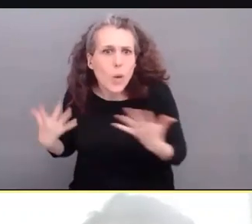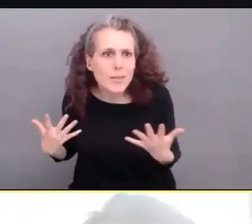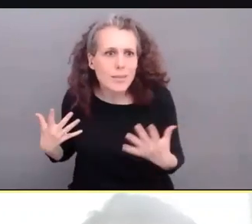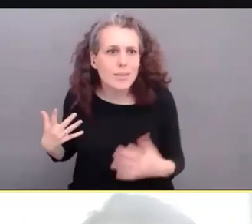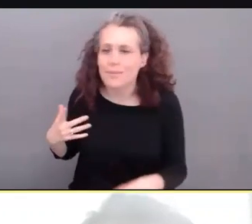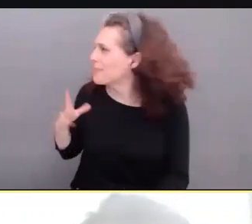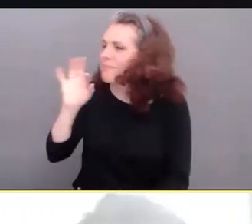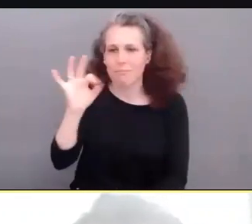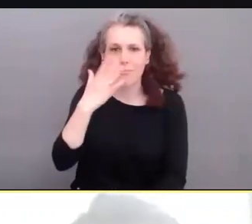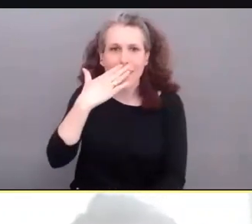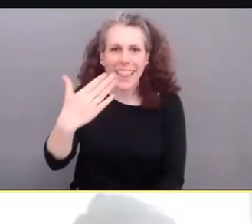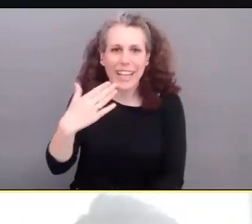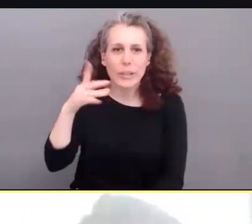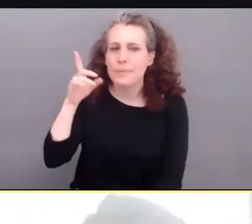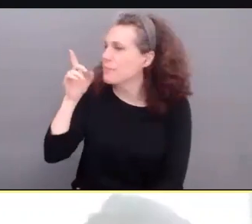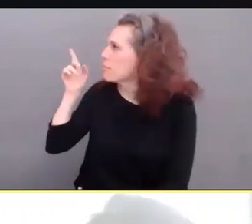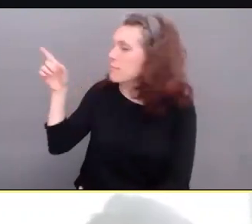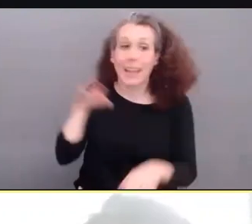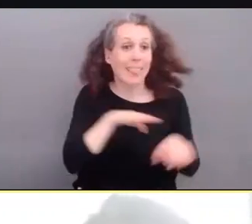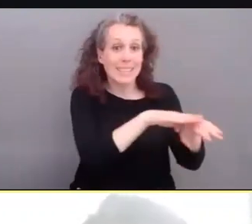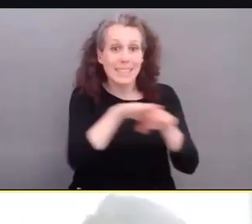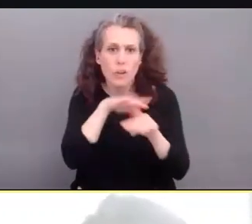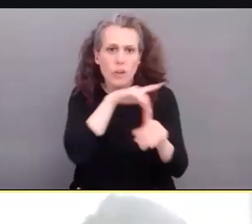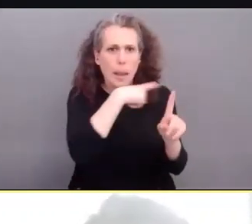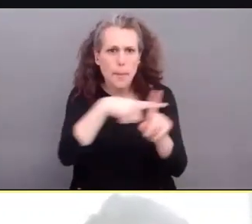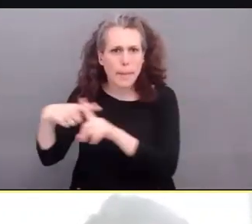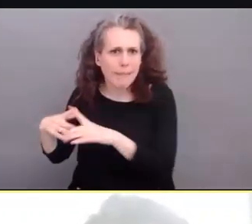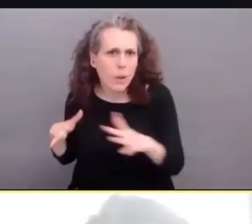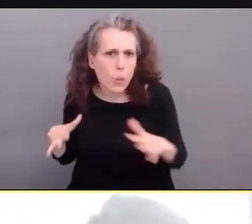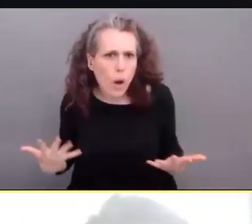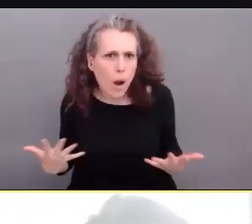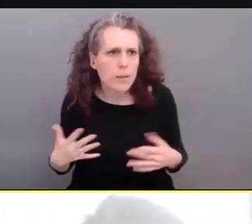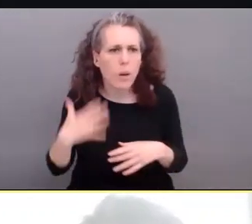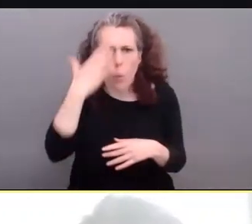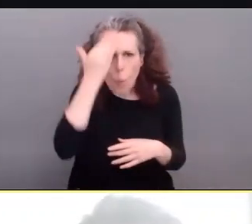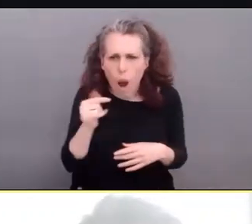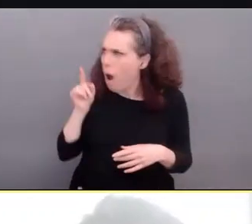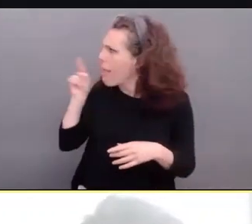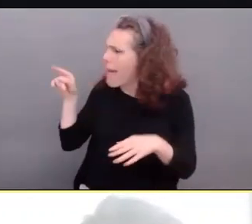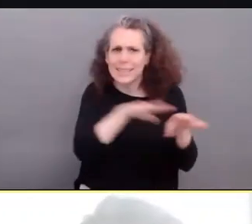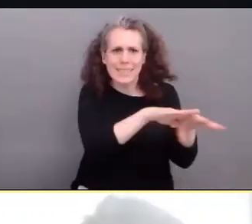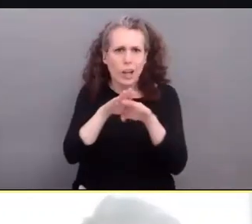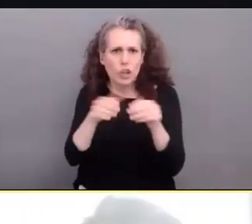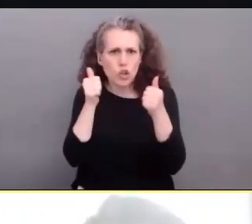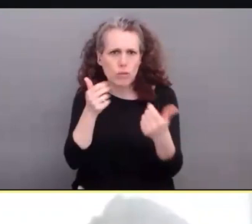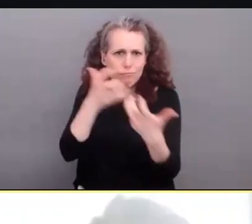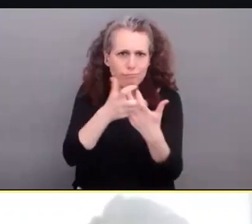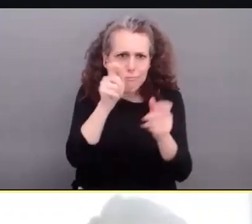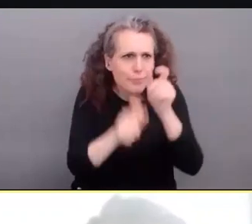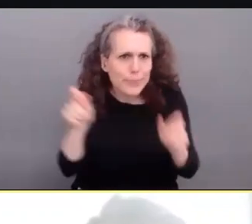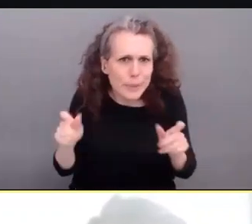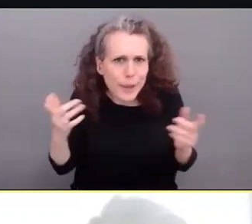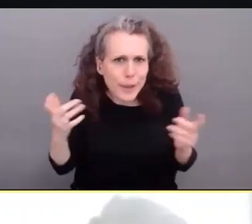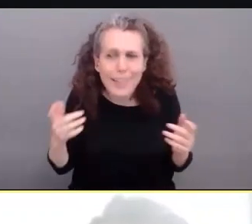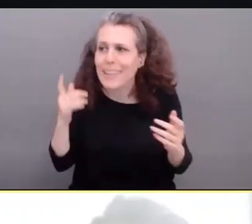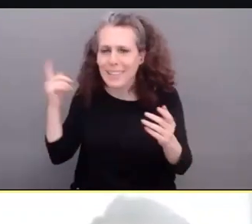thank you. The benefits of the standard, of a European standard, why it's good for people, as I mentioned, because it will ensure freedom